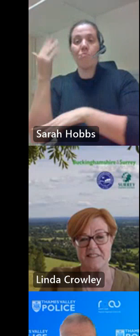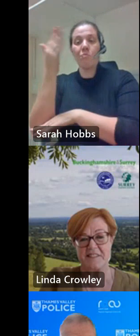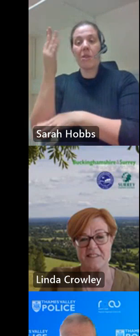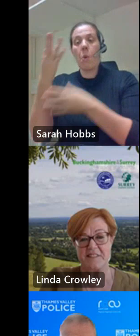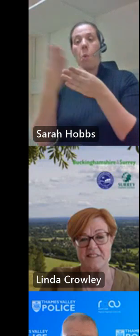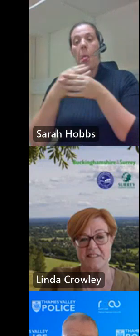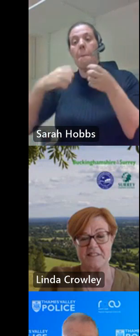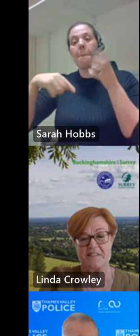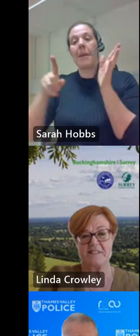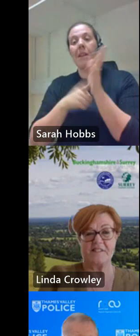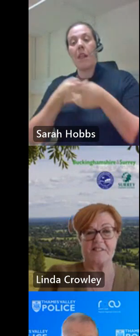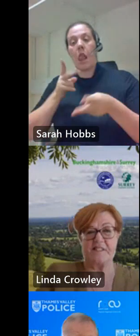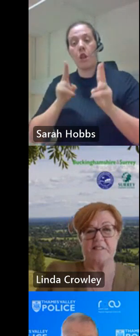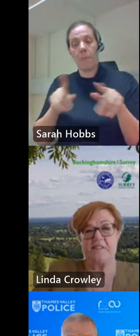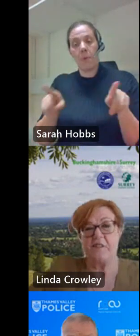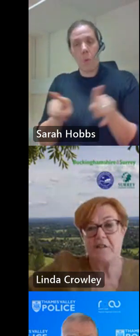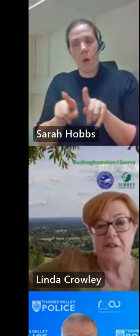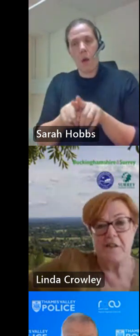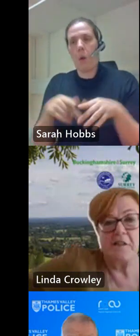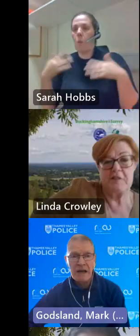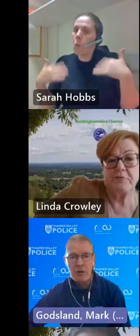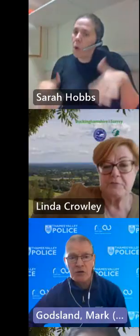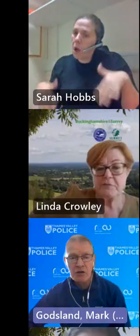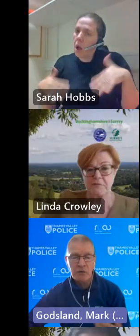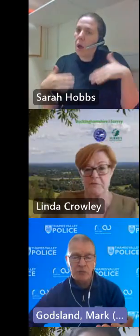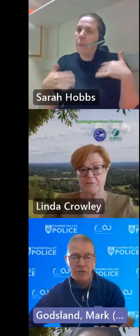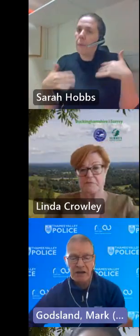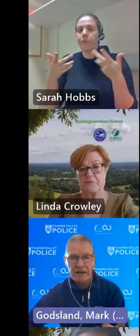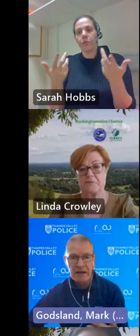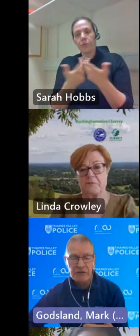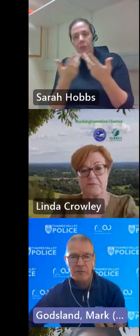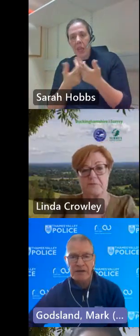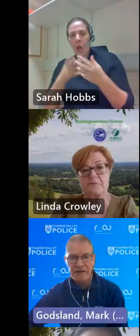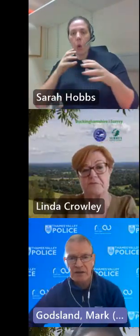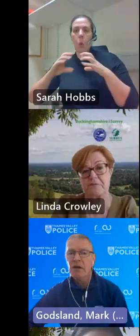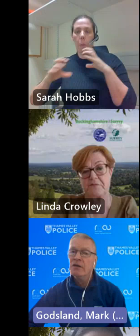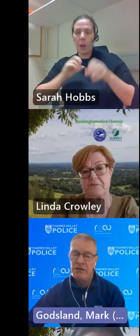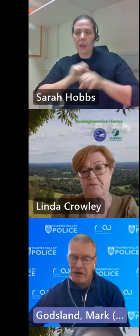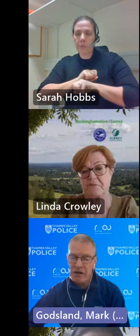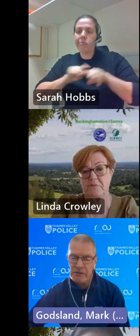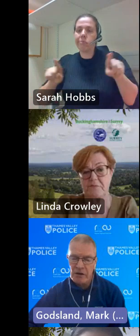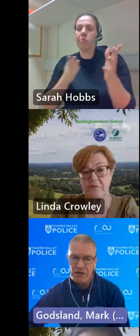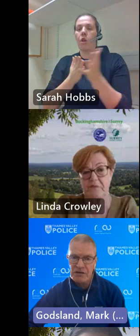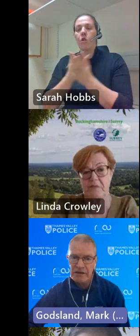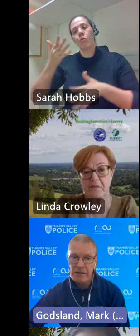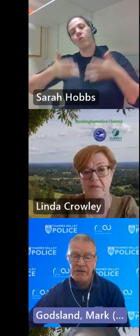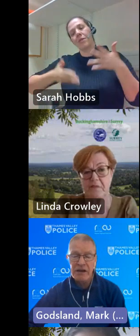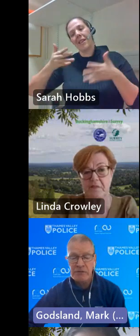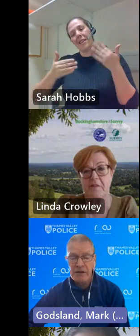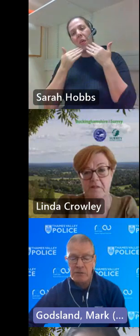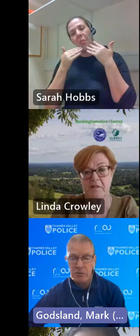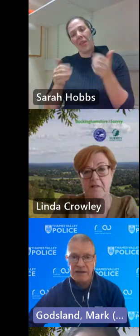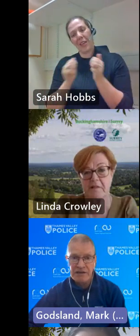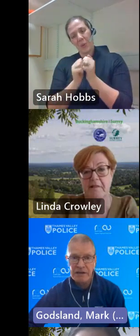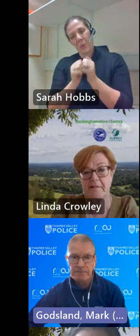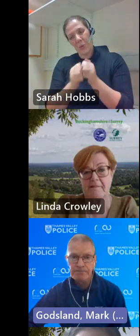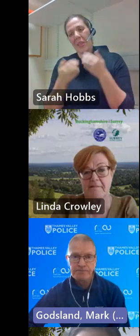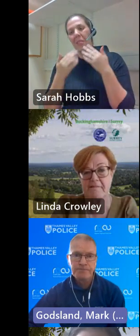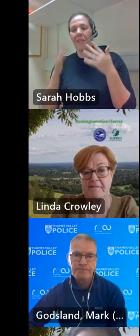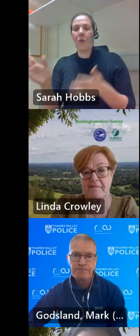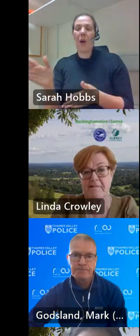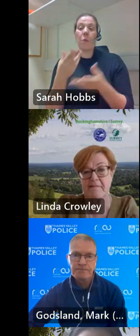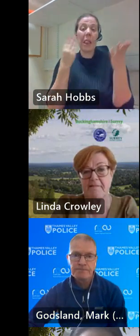BSL before, and I'm really in awe of what you do and how you can communicate that through BSL. So thank you very much indeed, and thank you for everybody